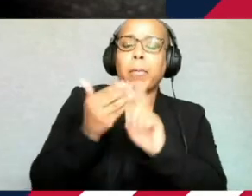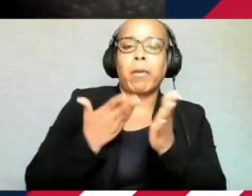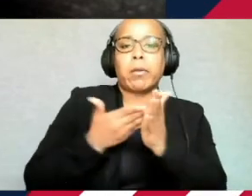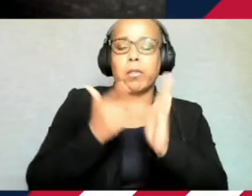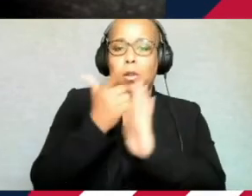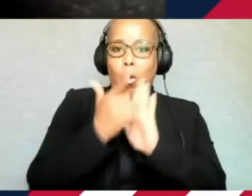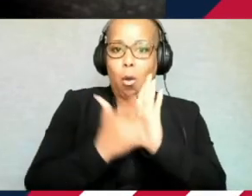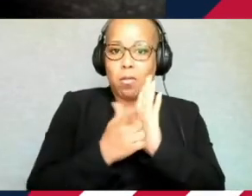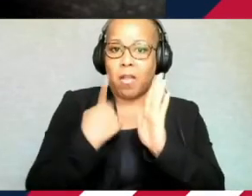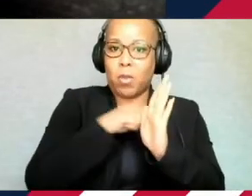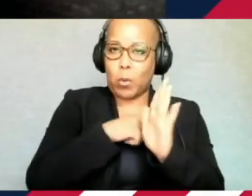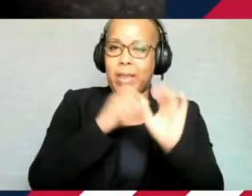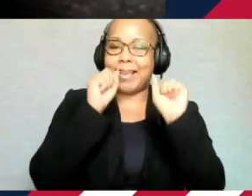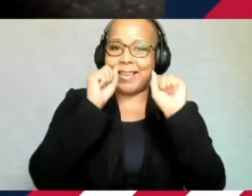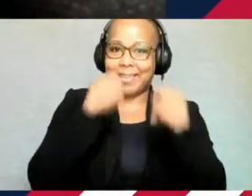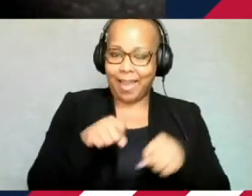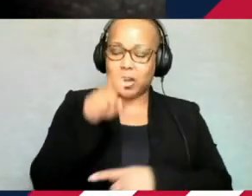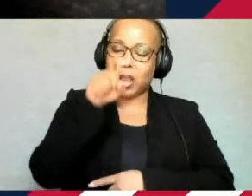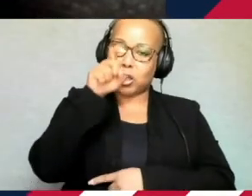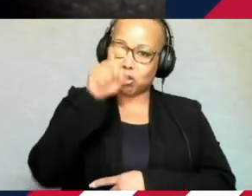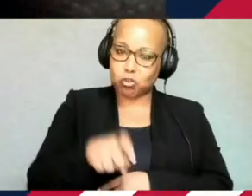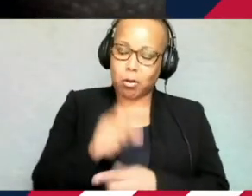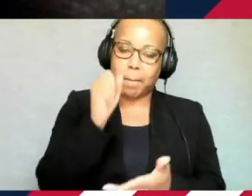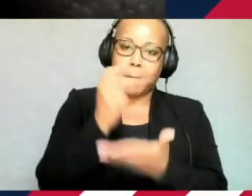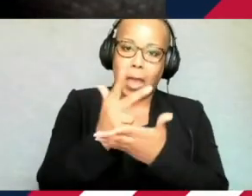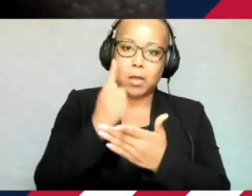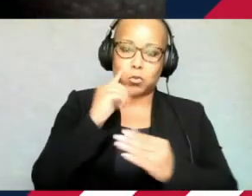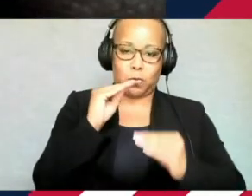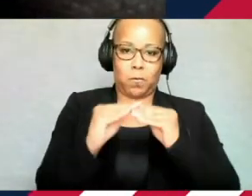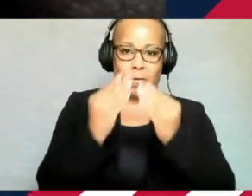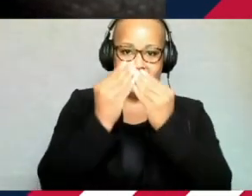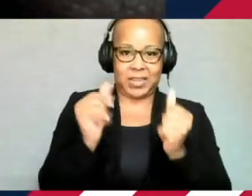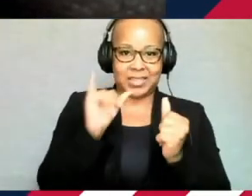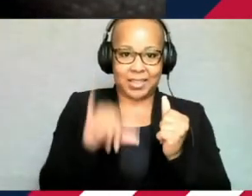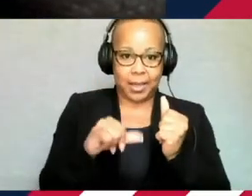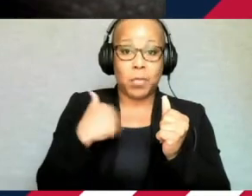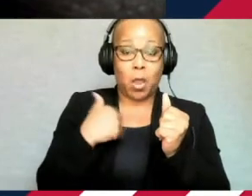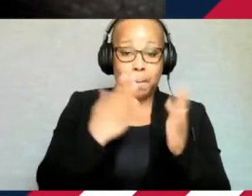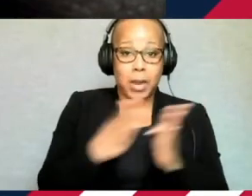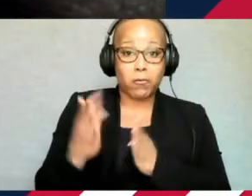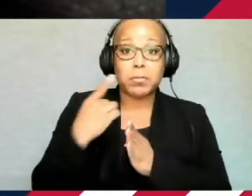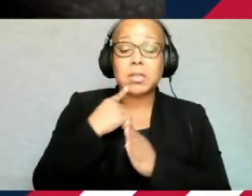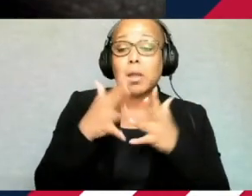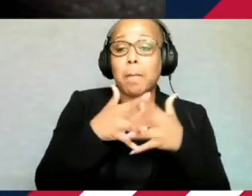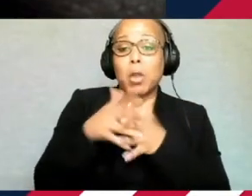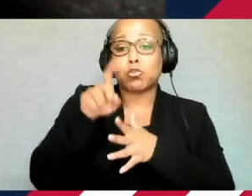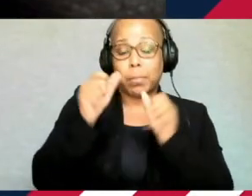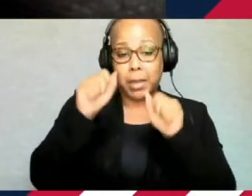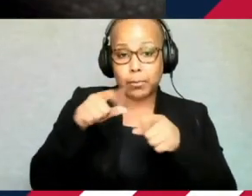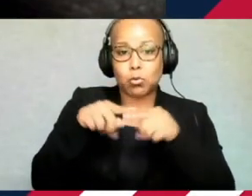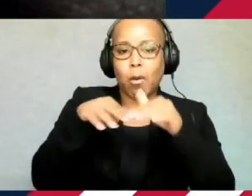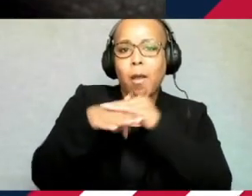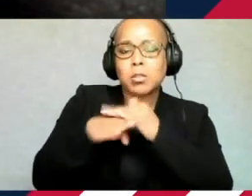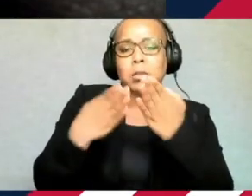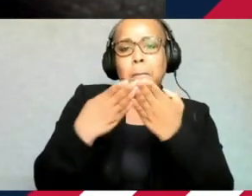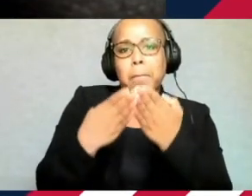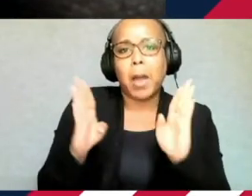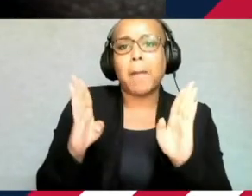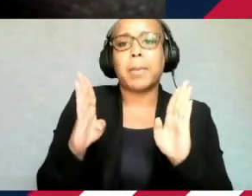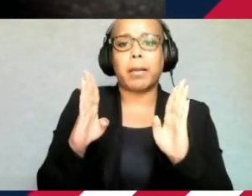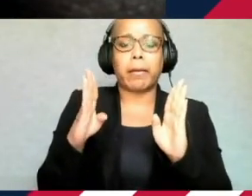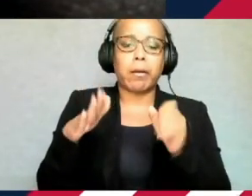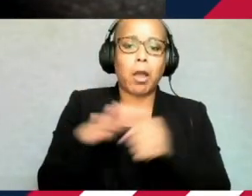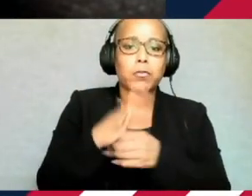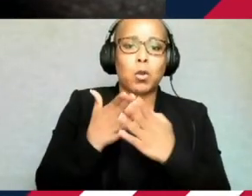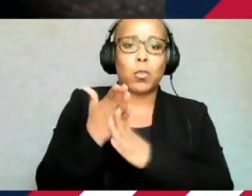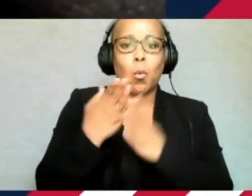that we can and should pass to fix that. Our platform says Americans should be able to access public coverage through a